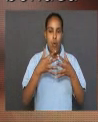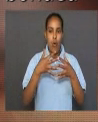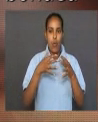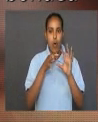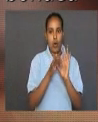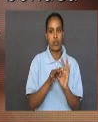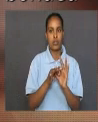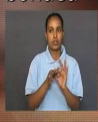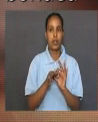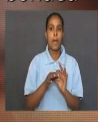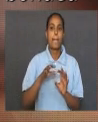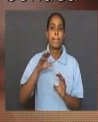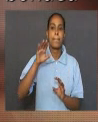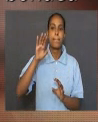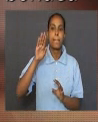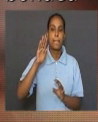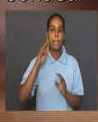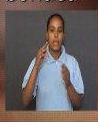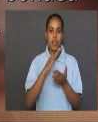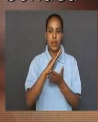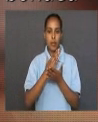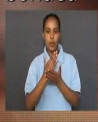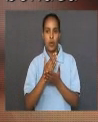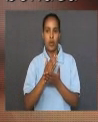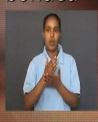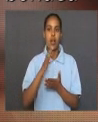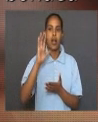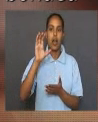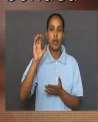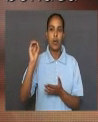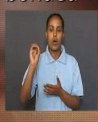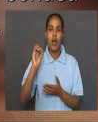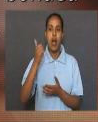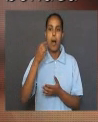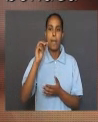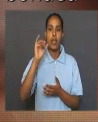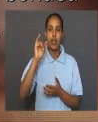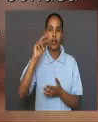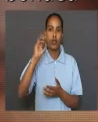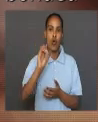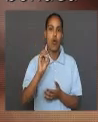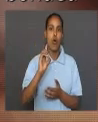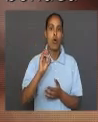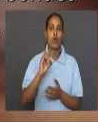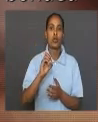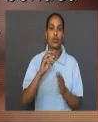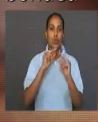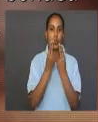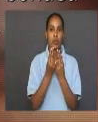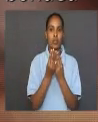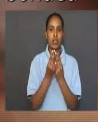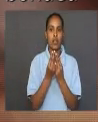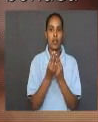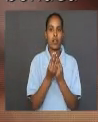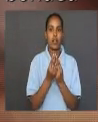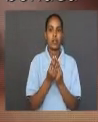by peptide bonds between the carboxyl and amino groups of adjacent amino